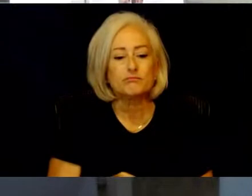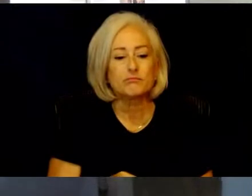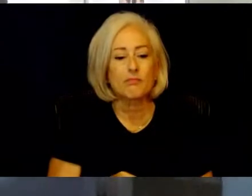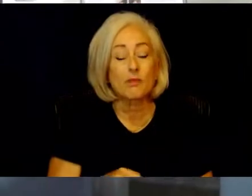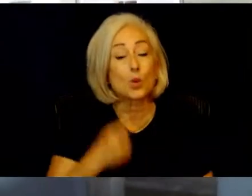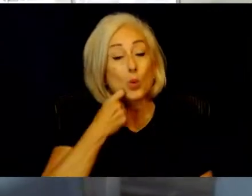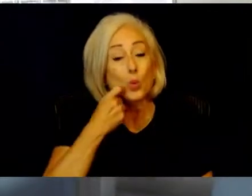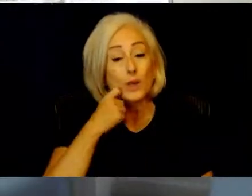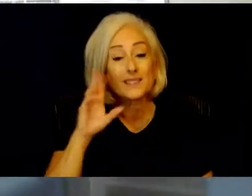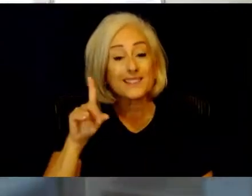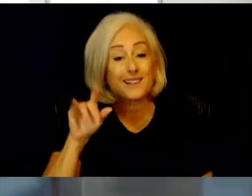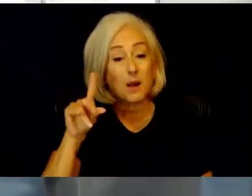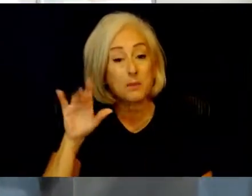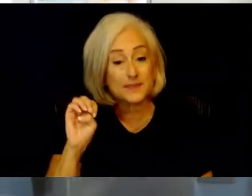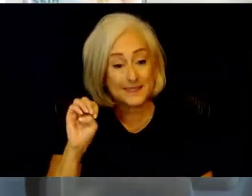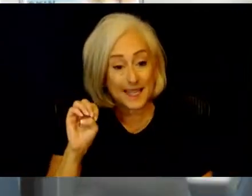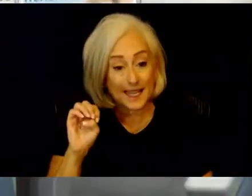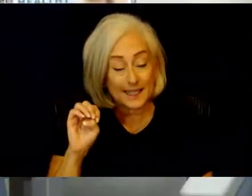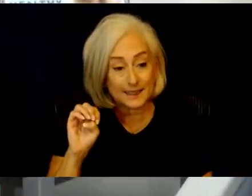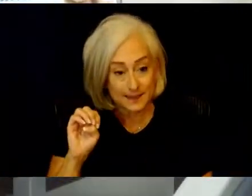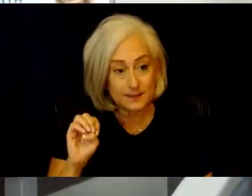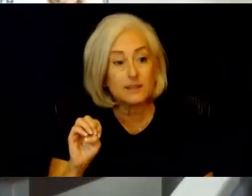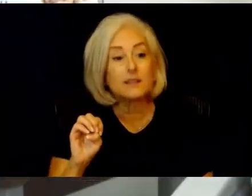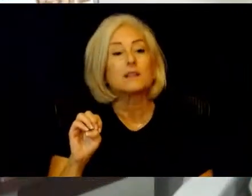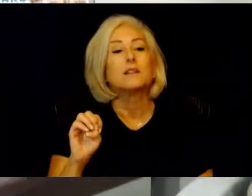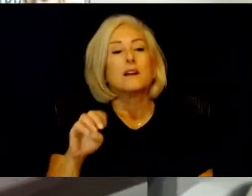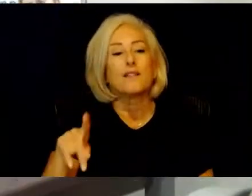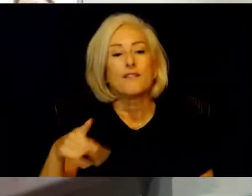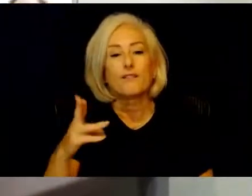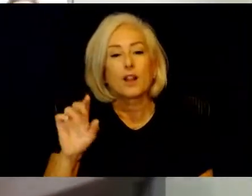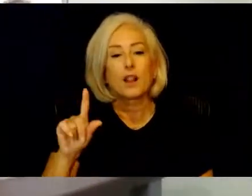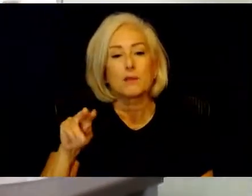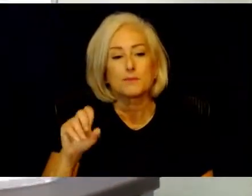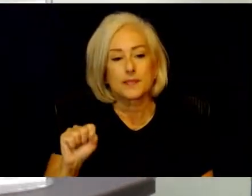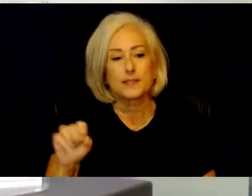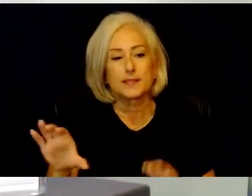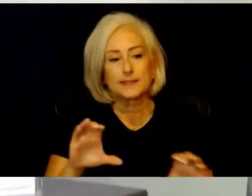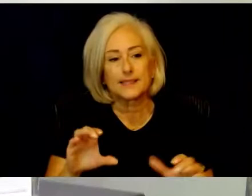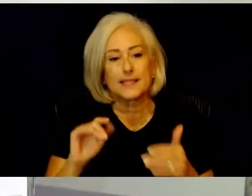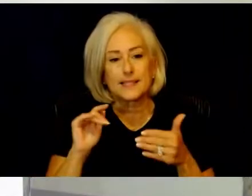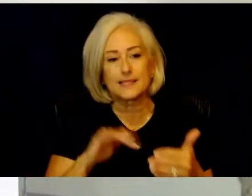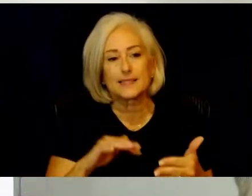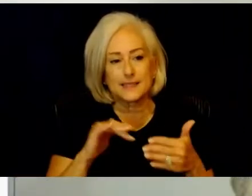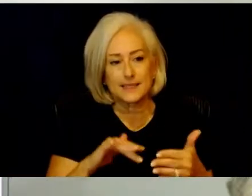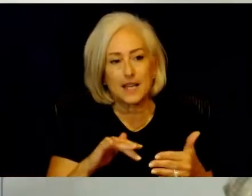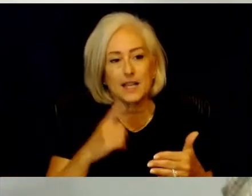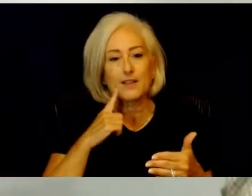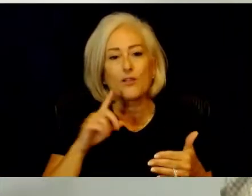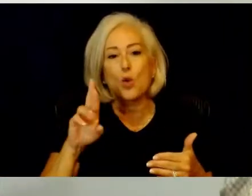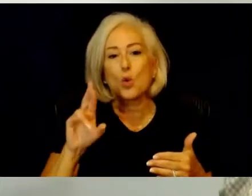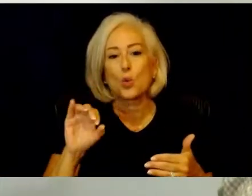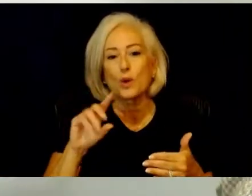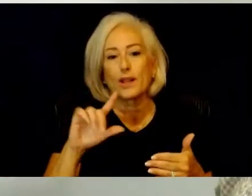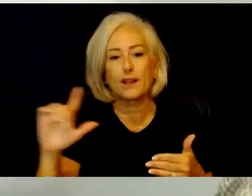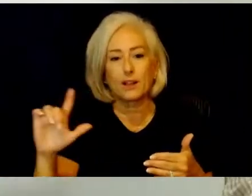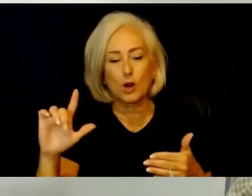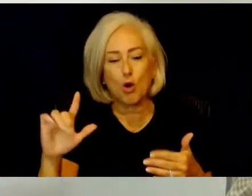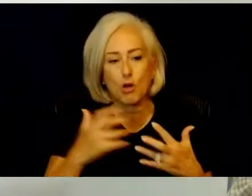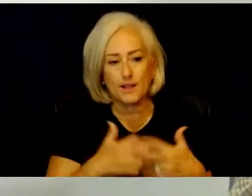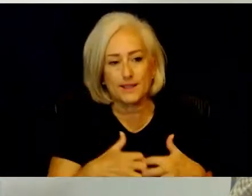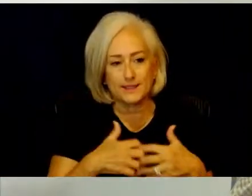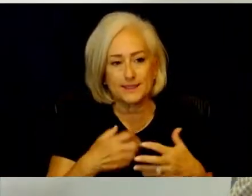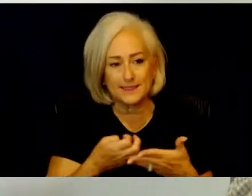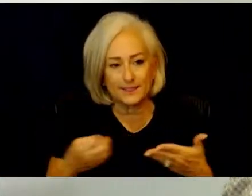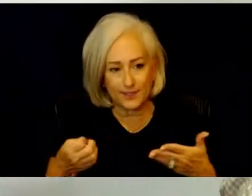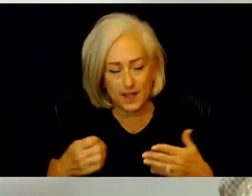on that was Philips did a study where they took their devices that were recalled and actually looked in a lab for the organic